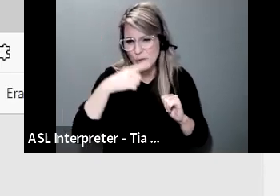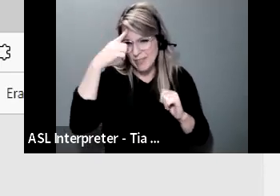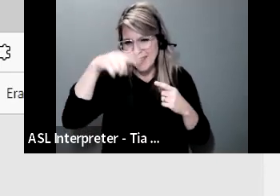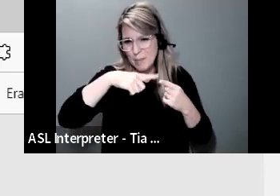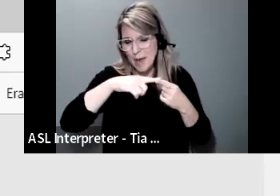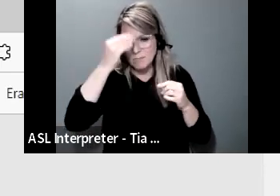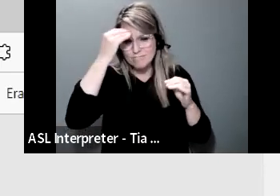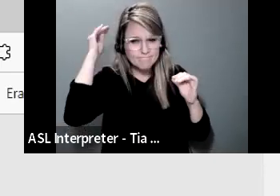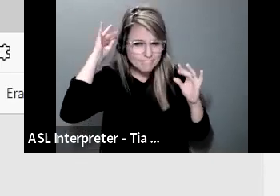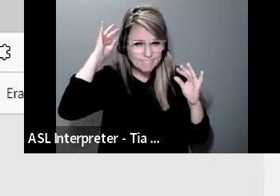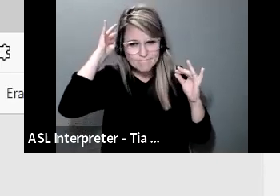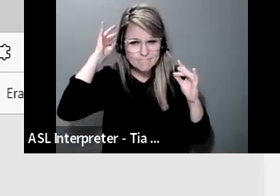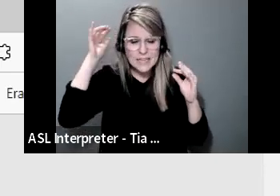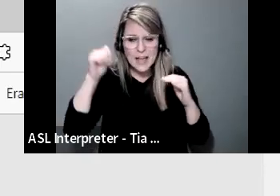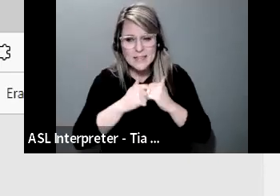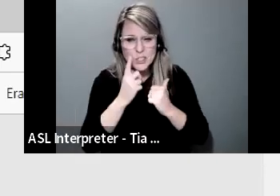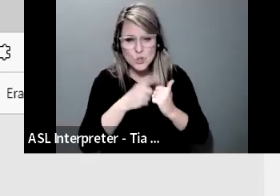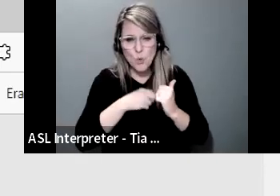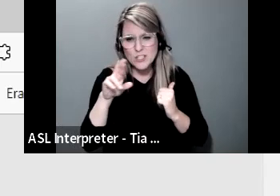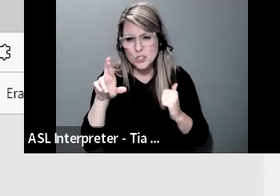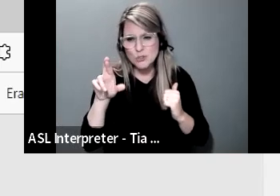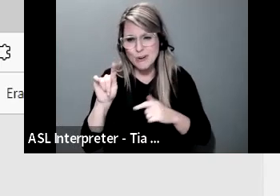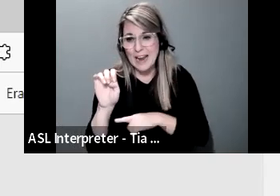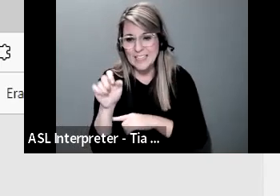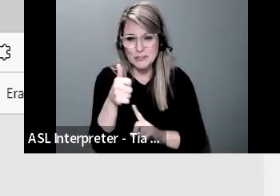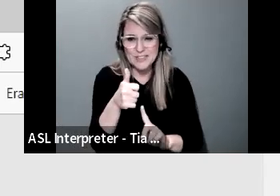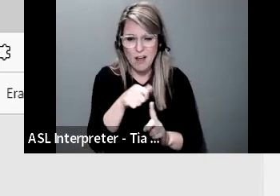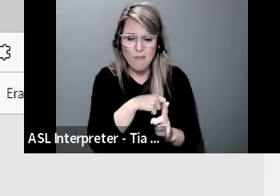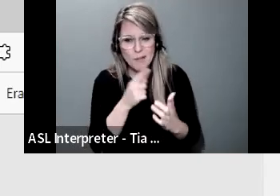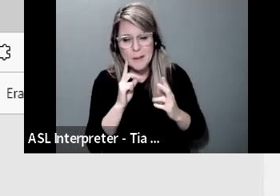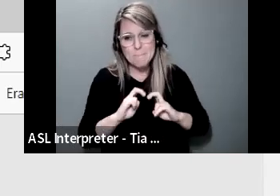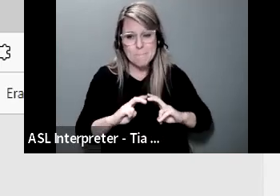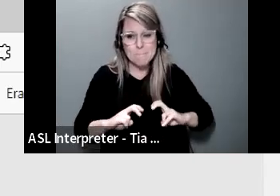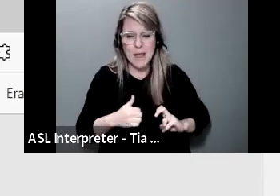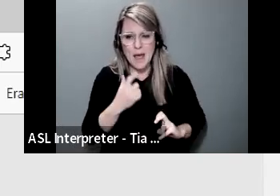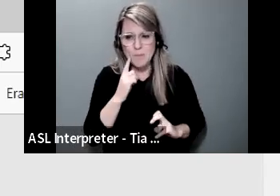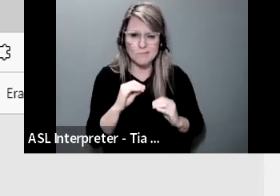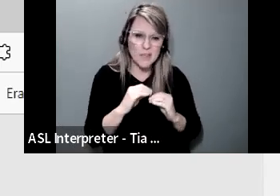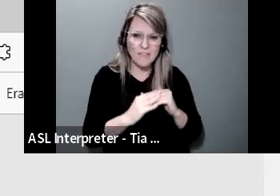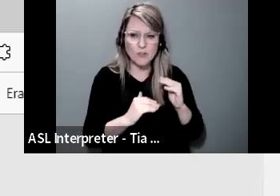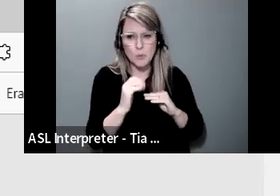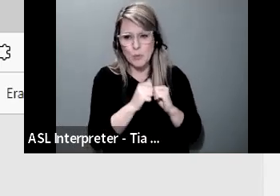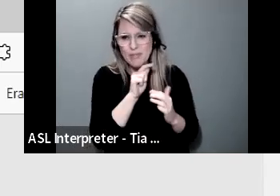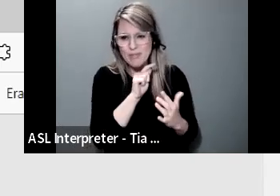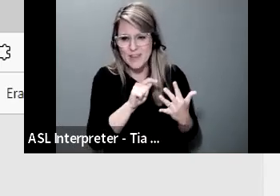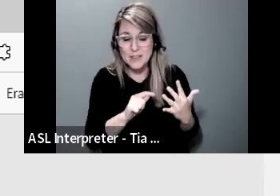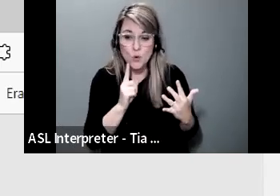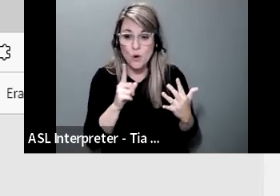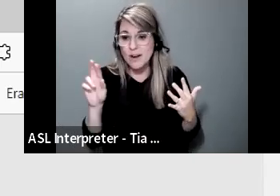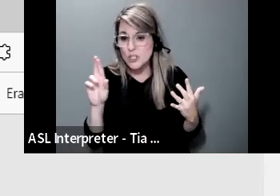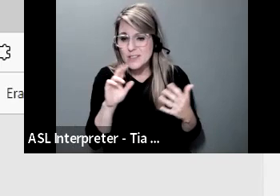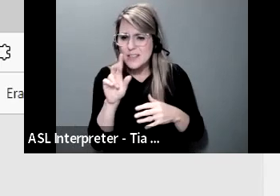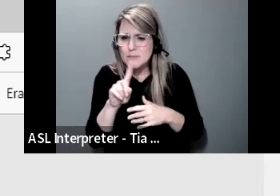yourself on how comfortable you are with all of the premises, and then come up with a task to do or something that you can